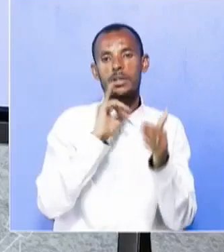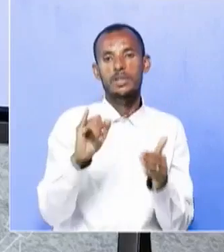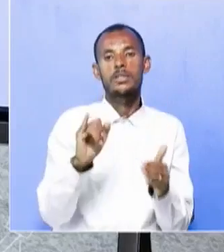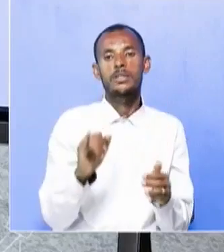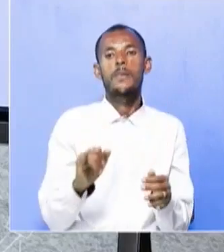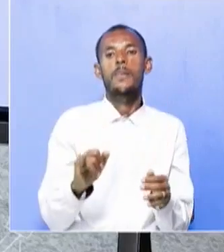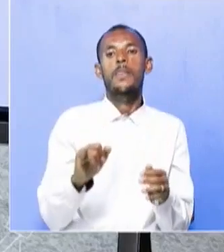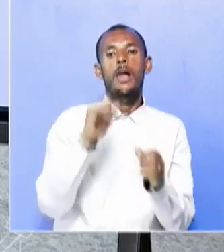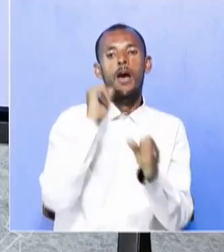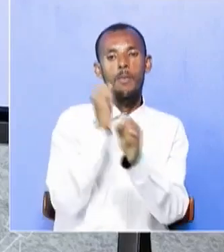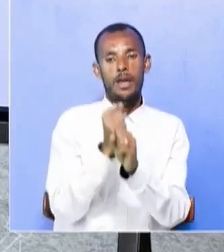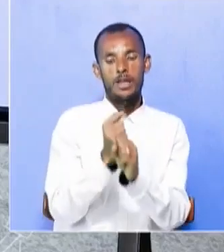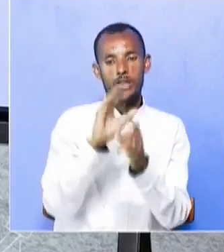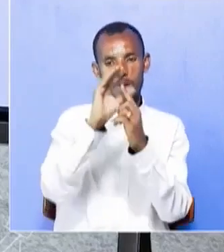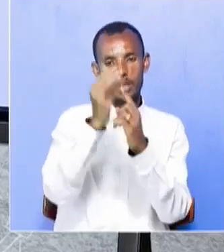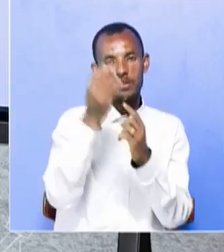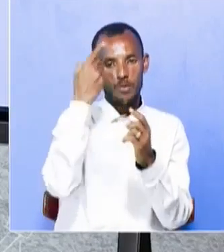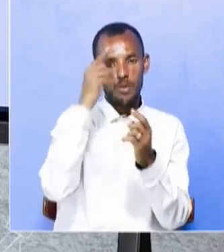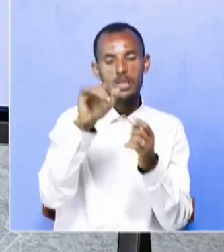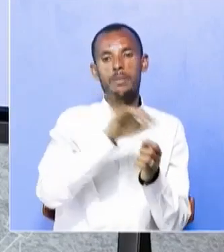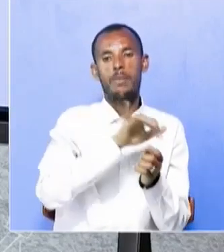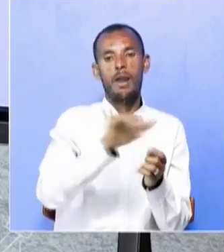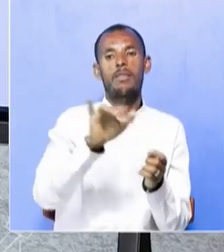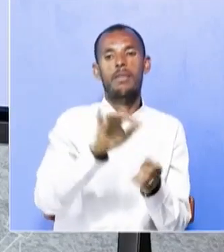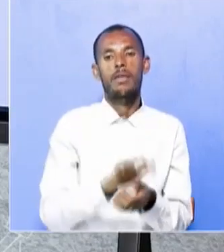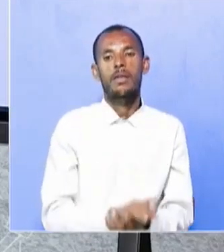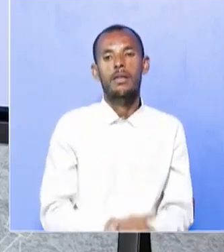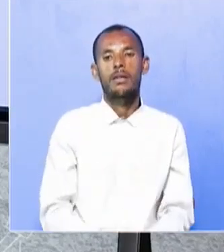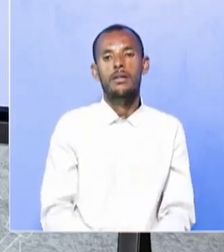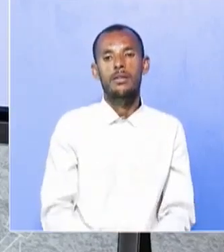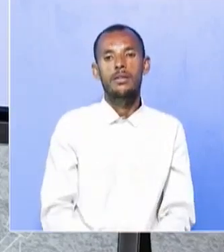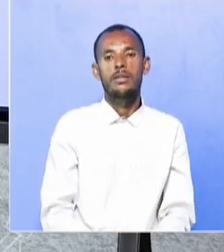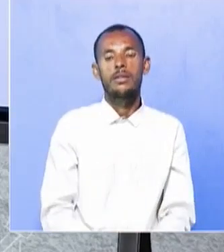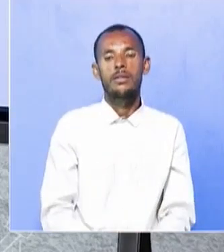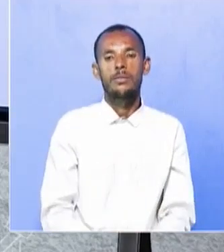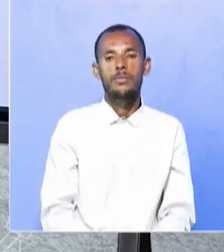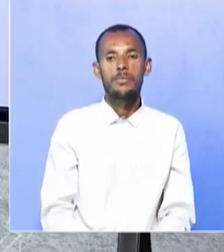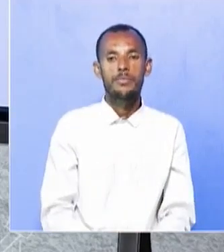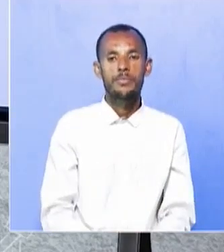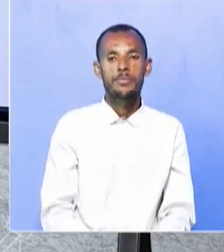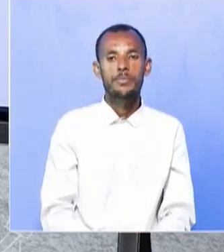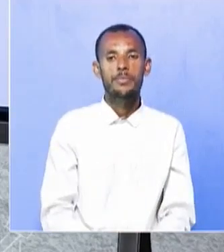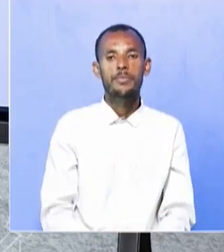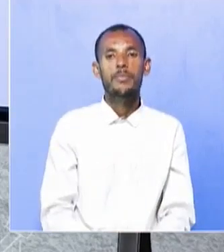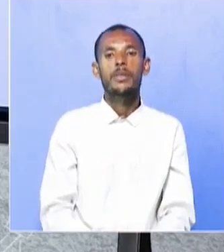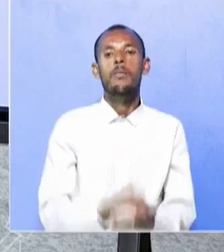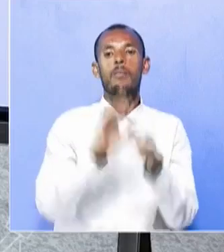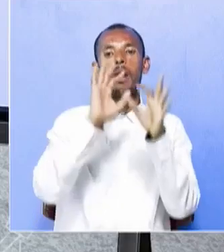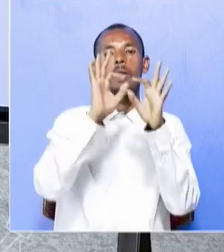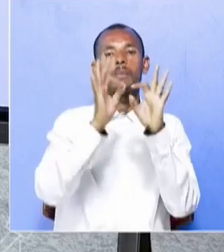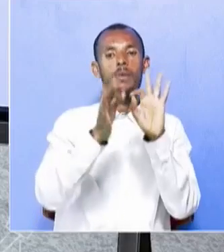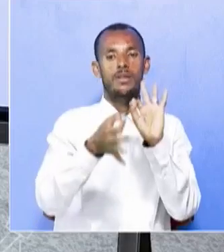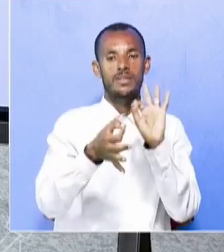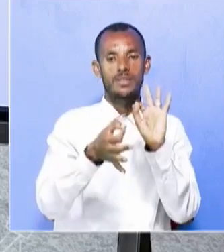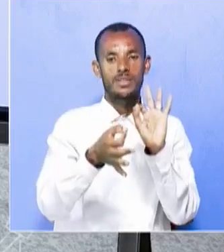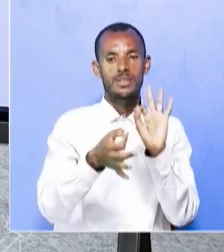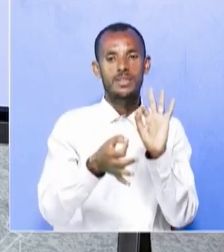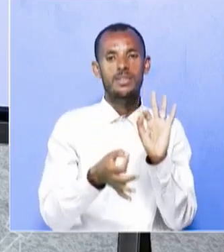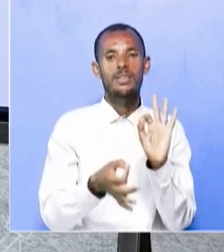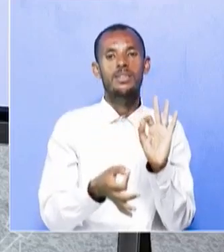apply the condition for similarities, right? So, by definition,